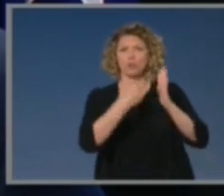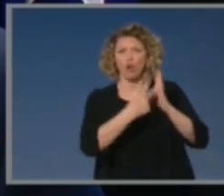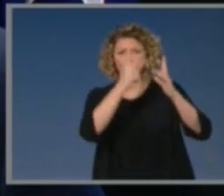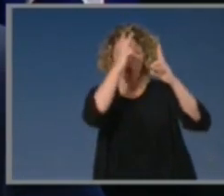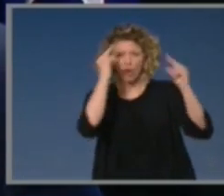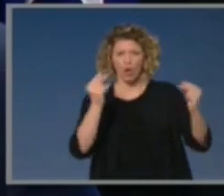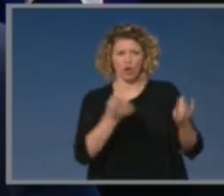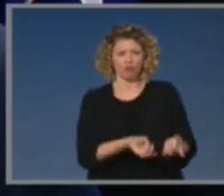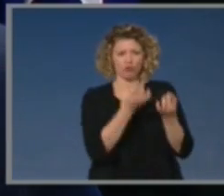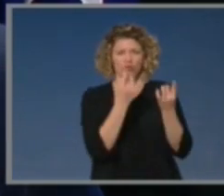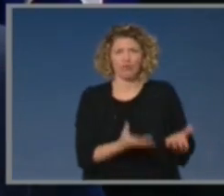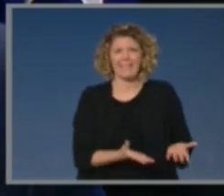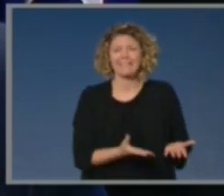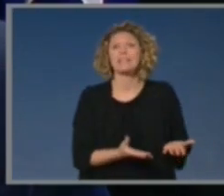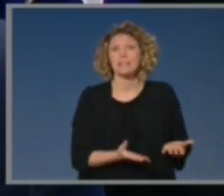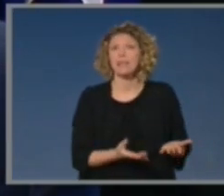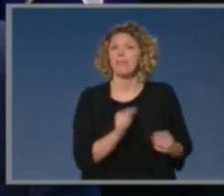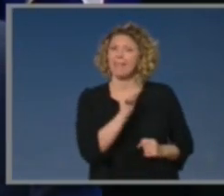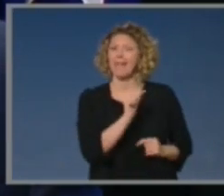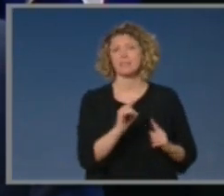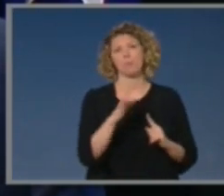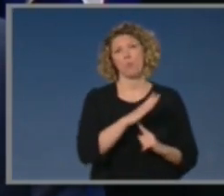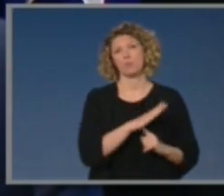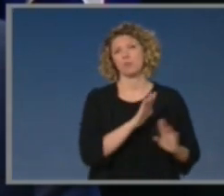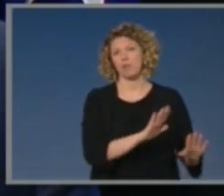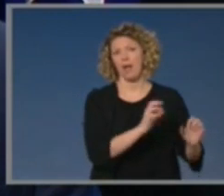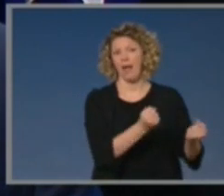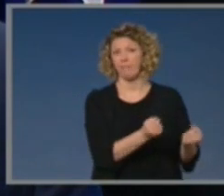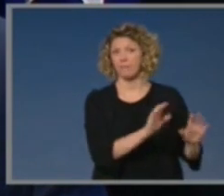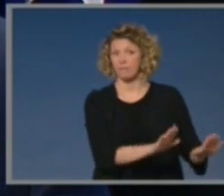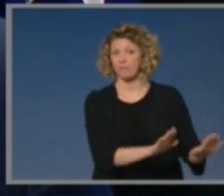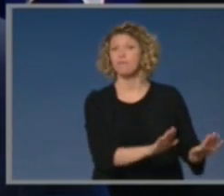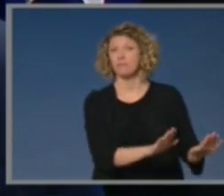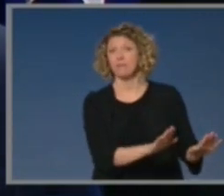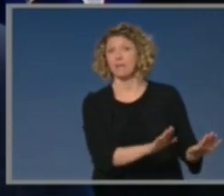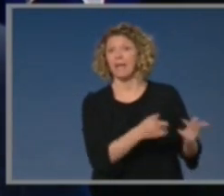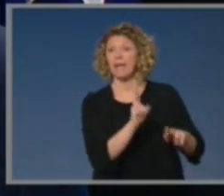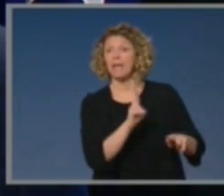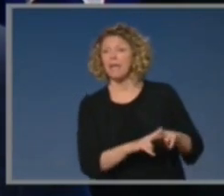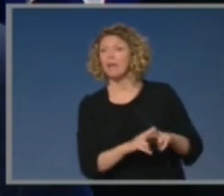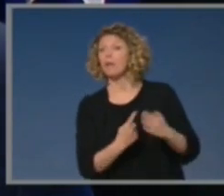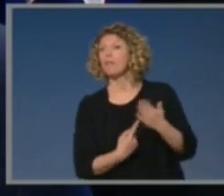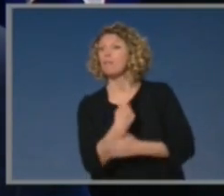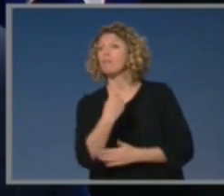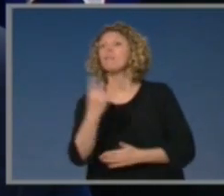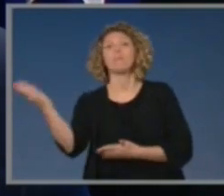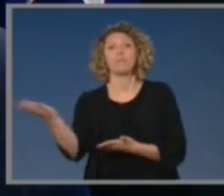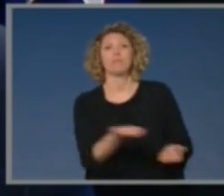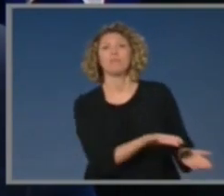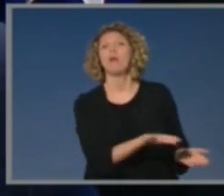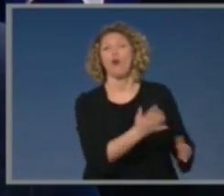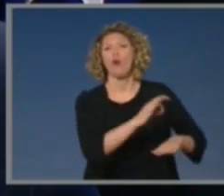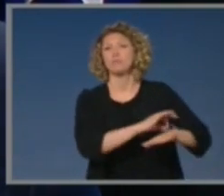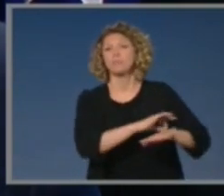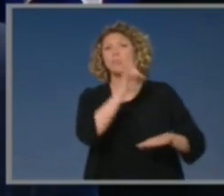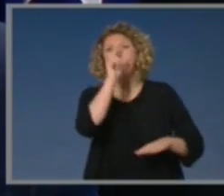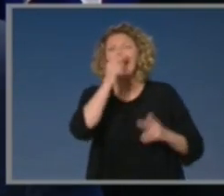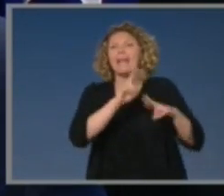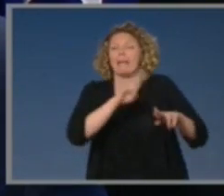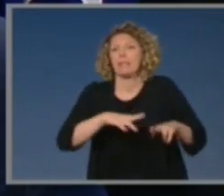would be, what we're focused on is making sure we have the capacity to deal with the cases. And that's an approach which is being